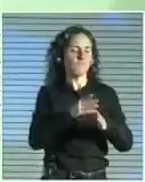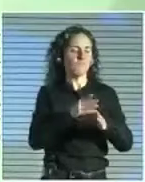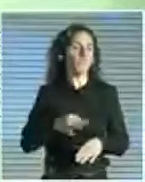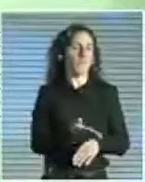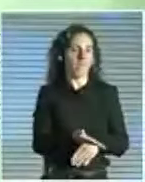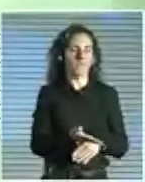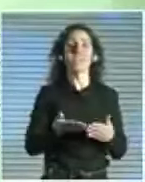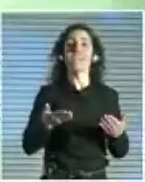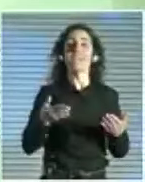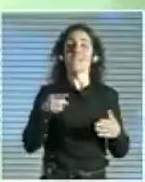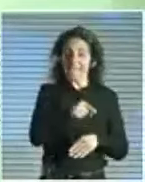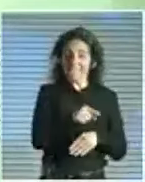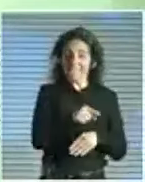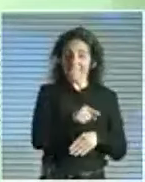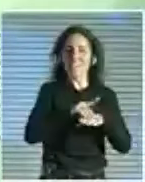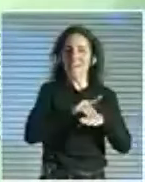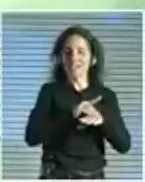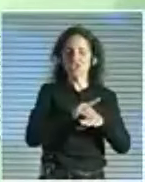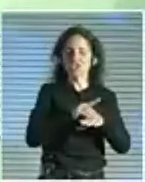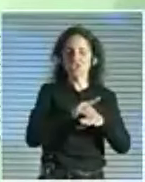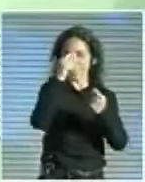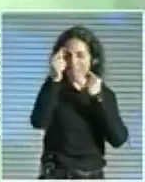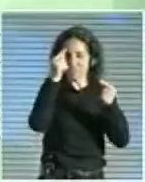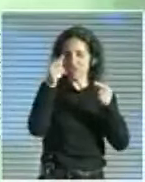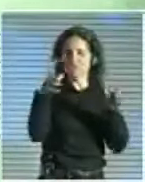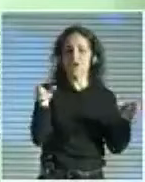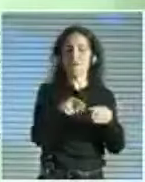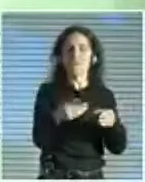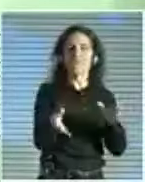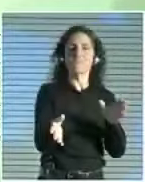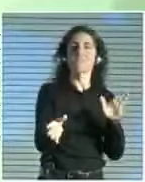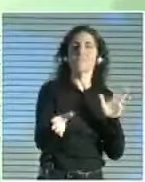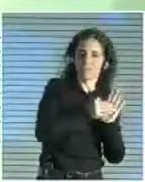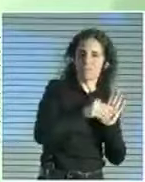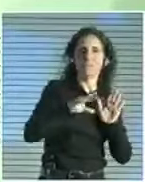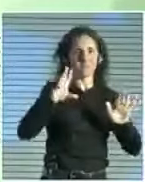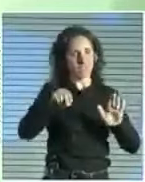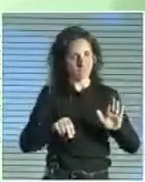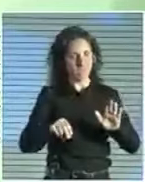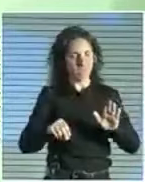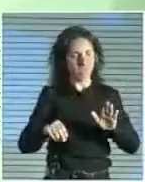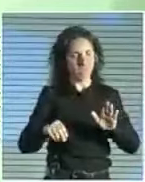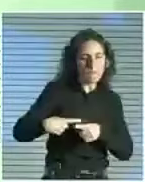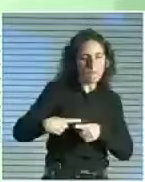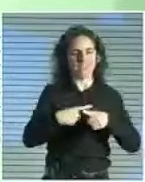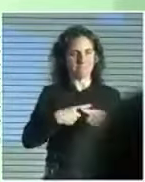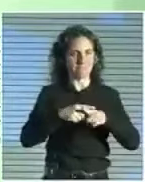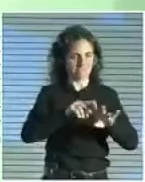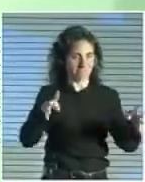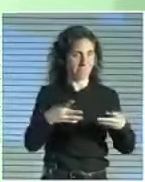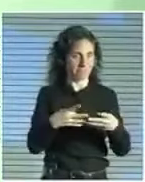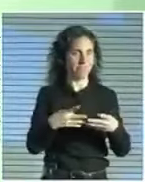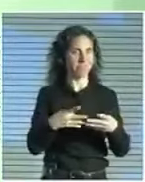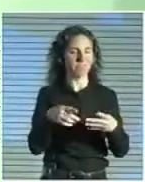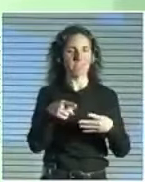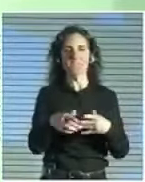an interface that goes back and forth rather than, preaching, but it's also being absorbed. So that would be another one.